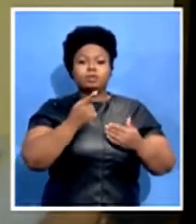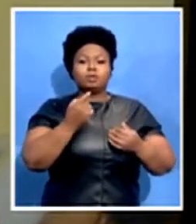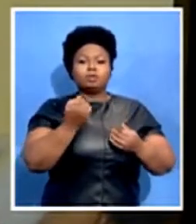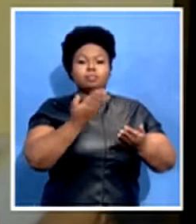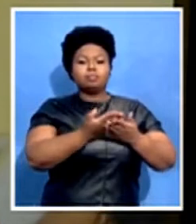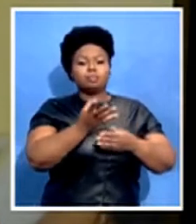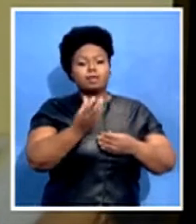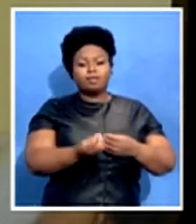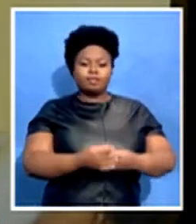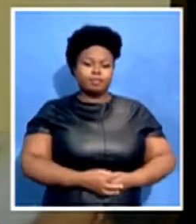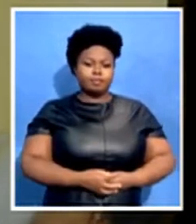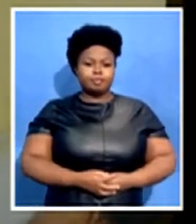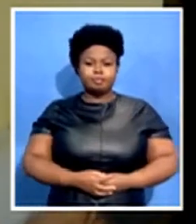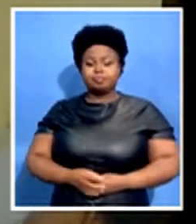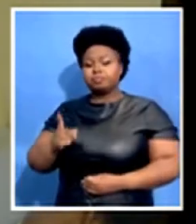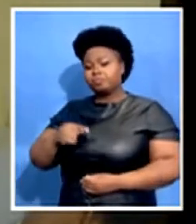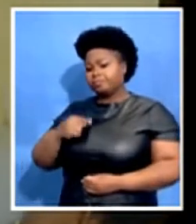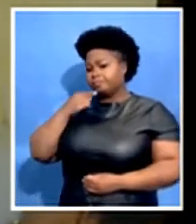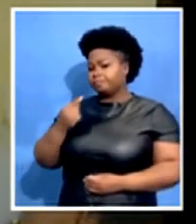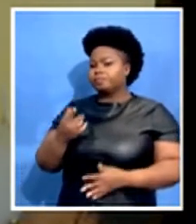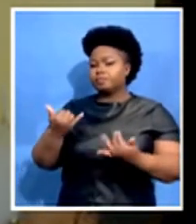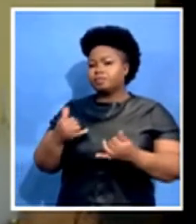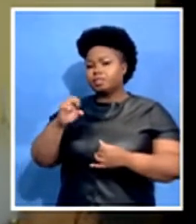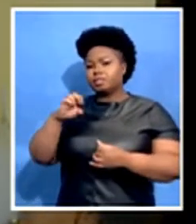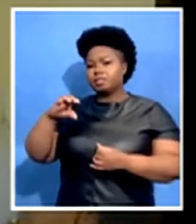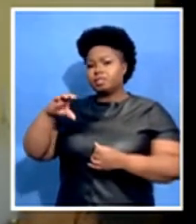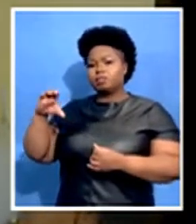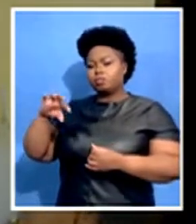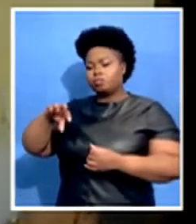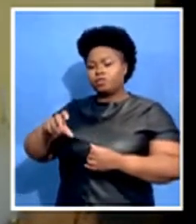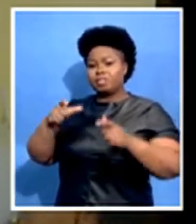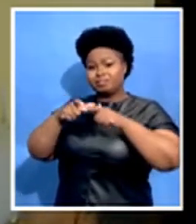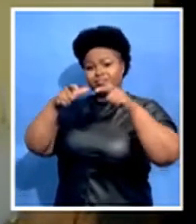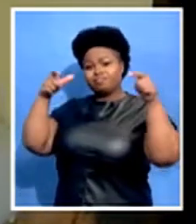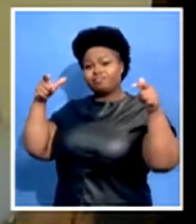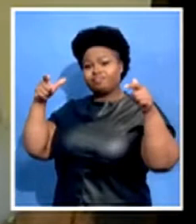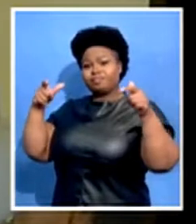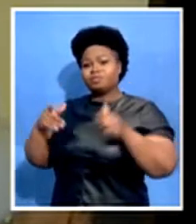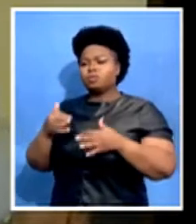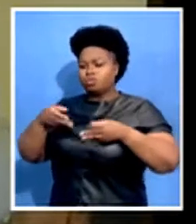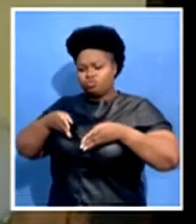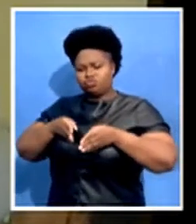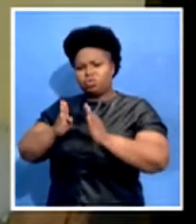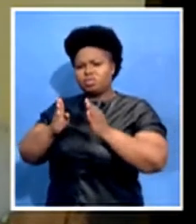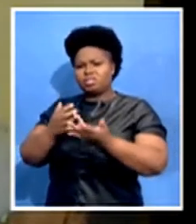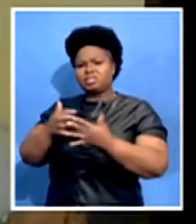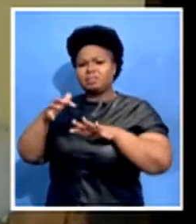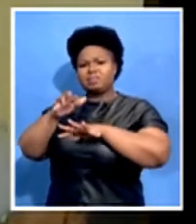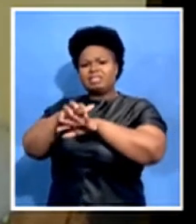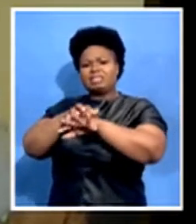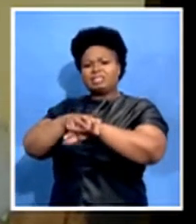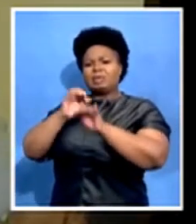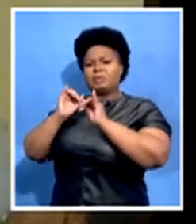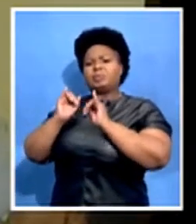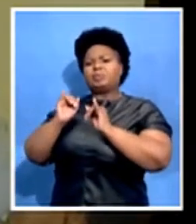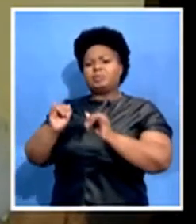the Eastern Cape is a vast province, and the roads aren't that well. Won't that have an effect in terms of this